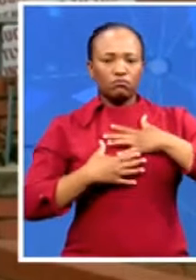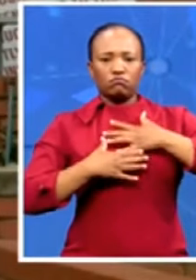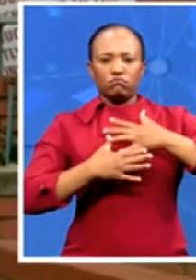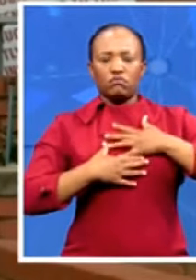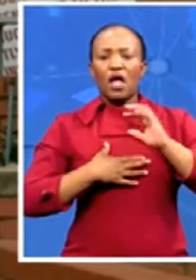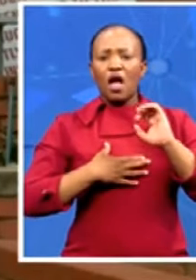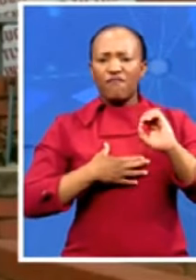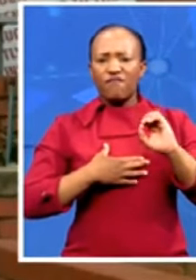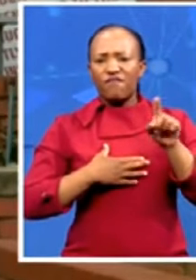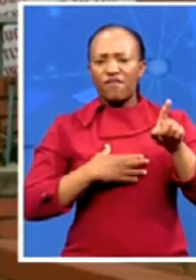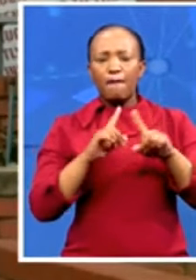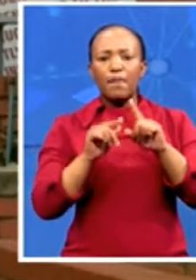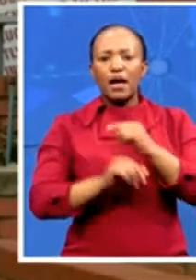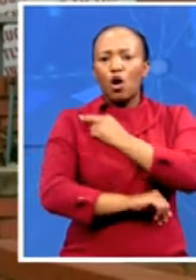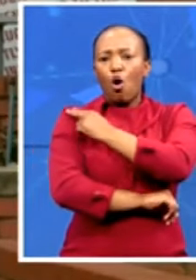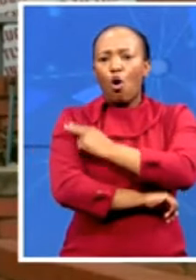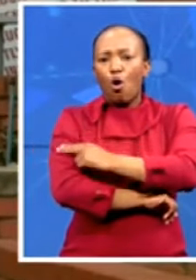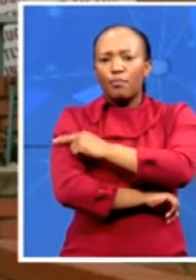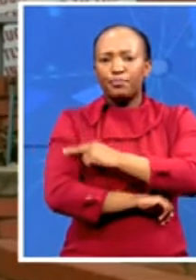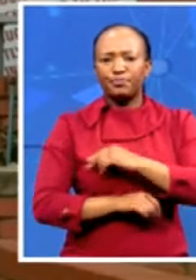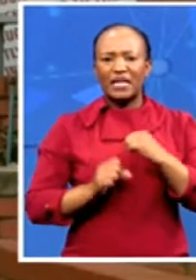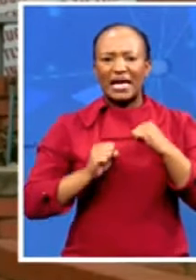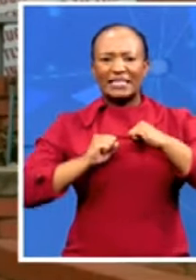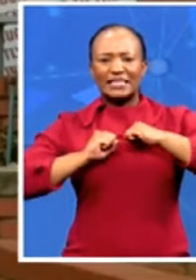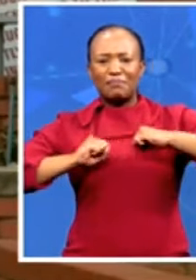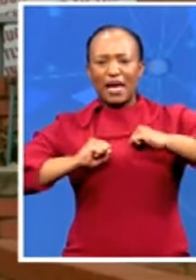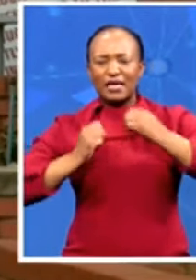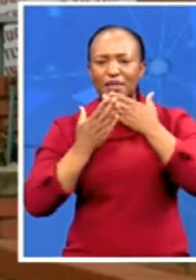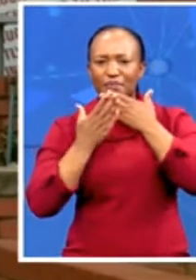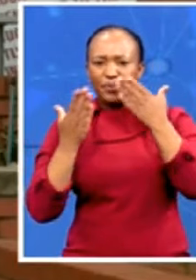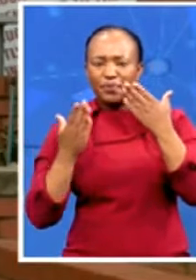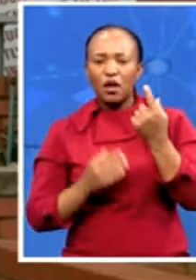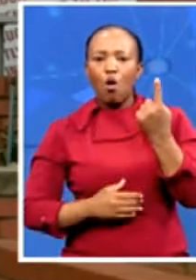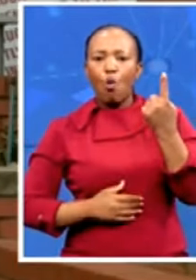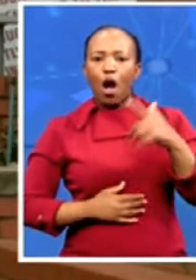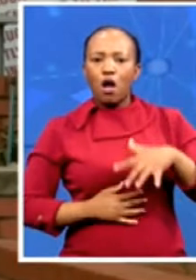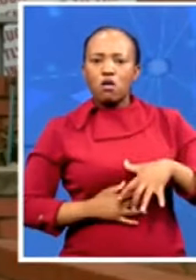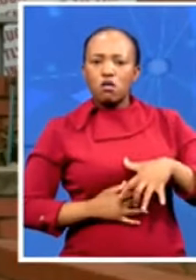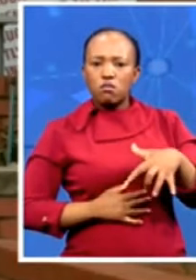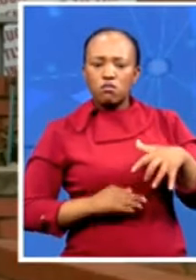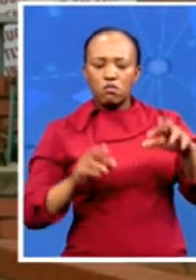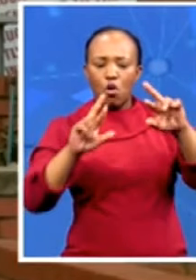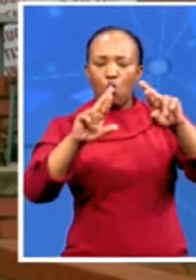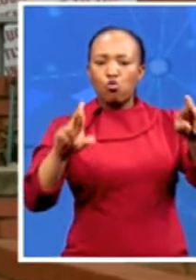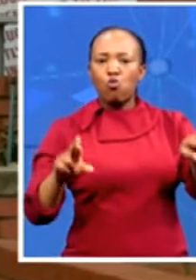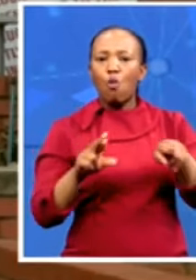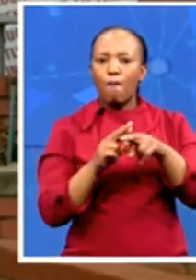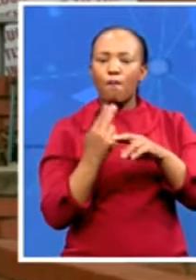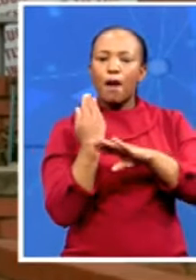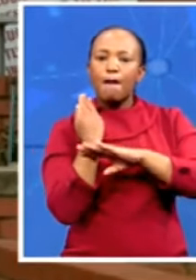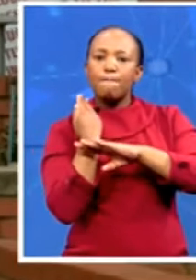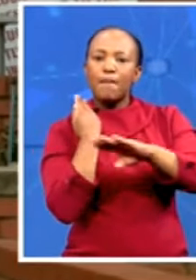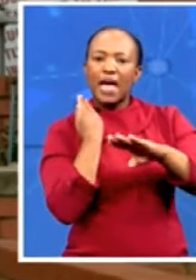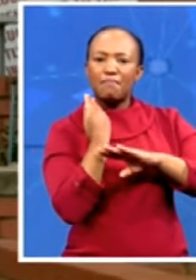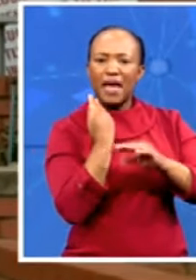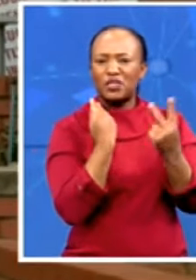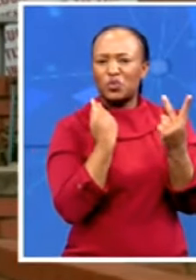space. Just in one maternity ward, the maternity ward has 2 beds that can deliver at the maternity ward, but